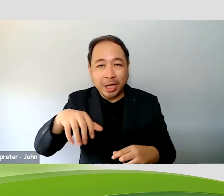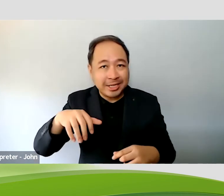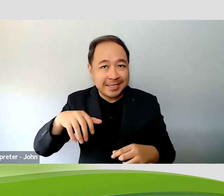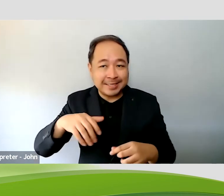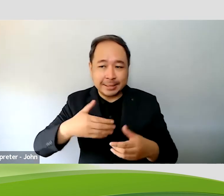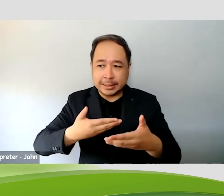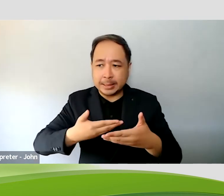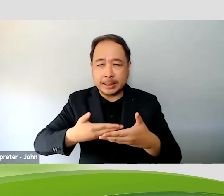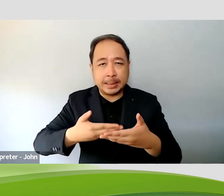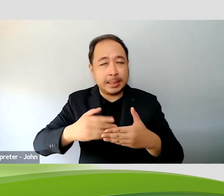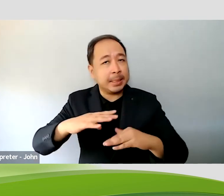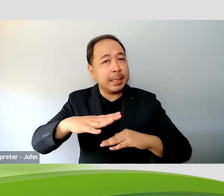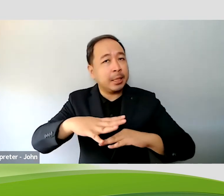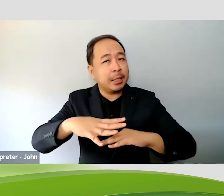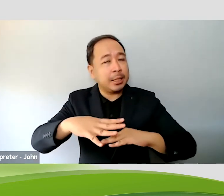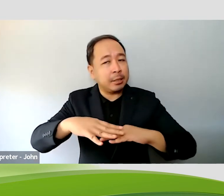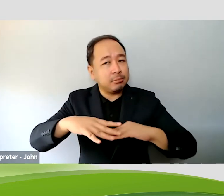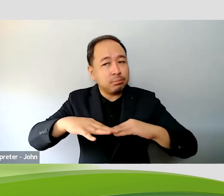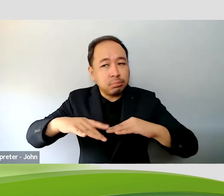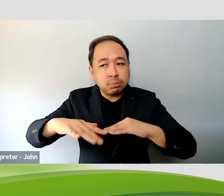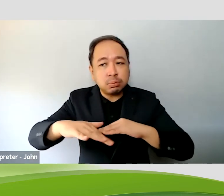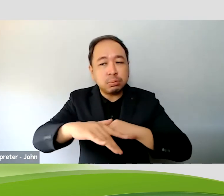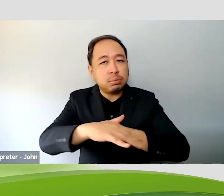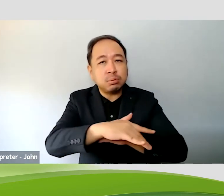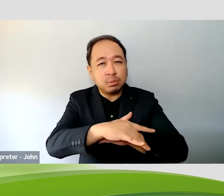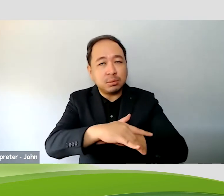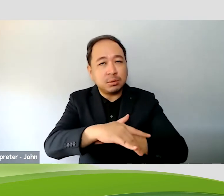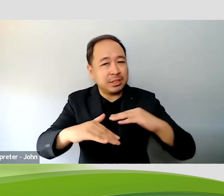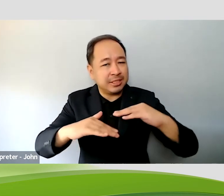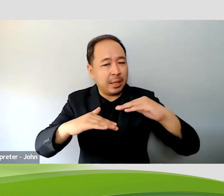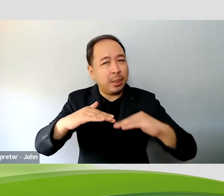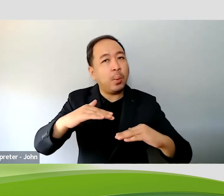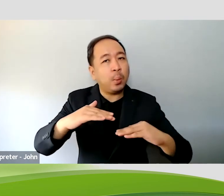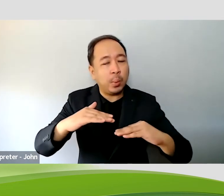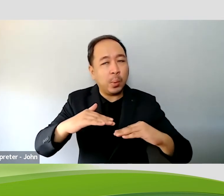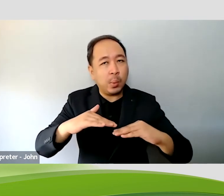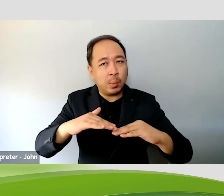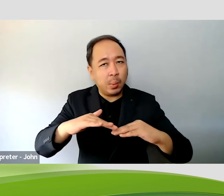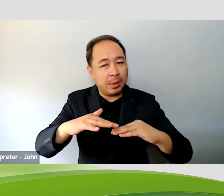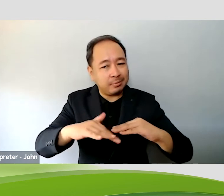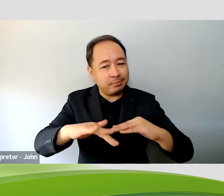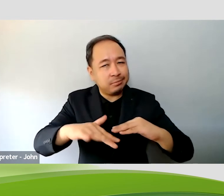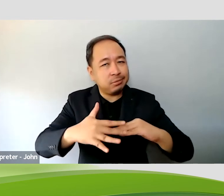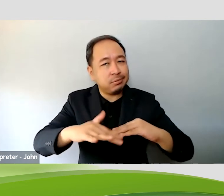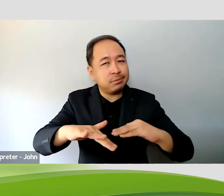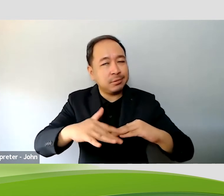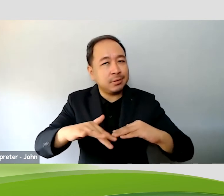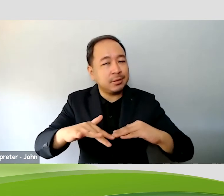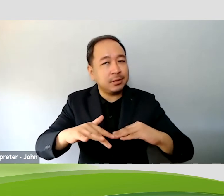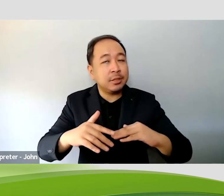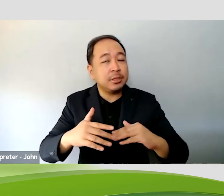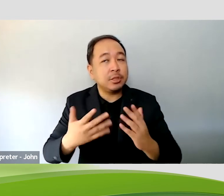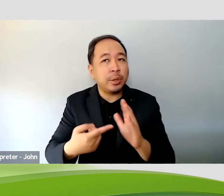are the most affected countries. All of us know. So the scenario of poverty